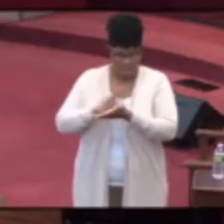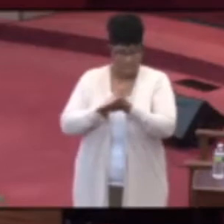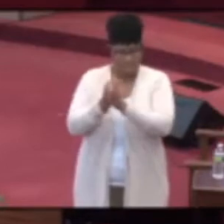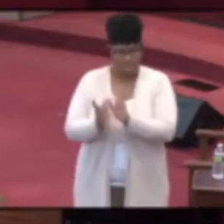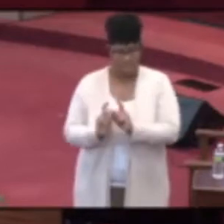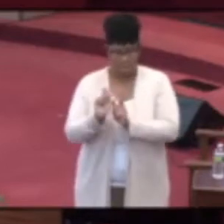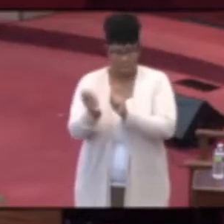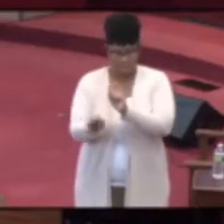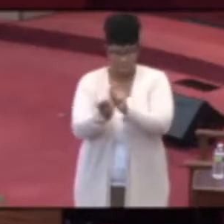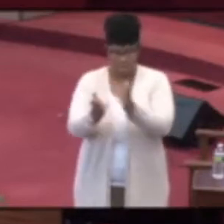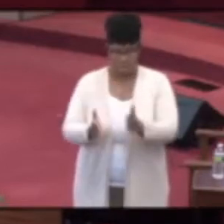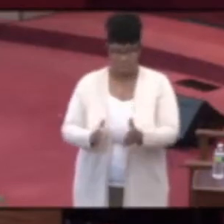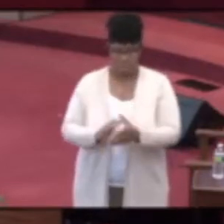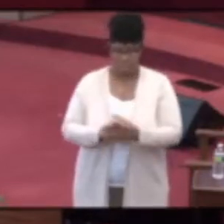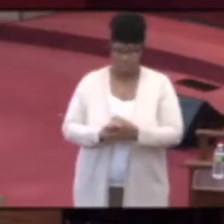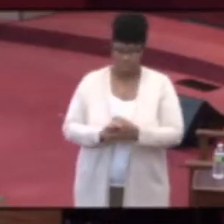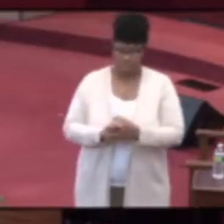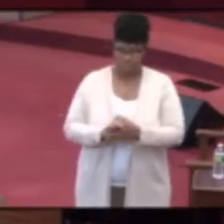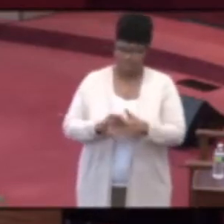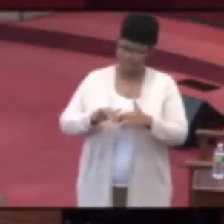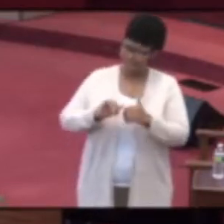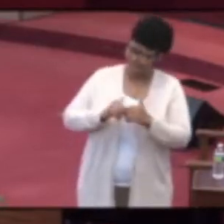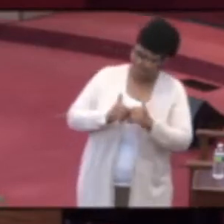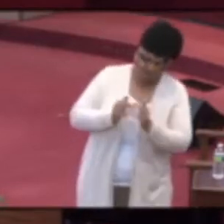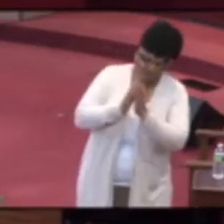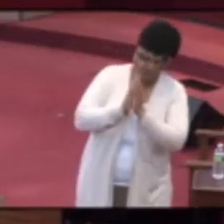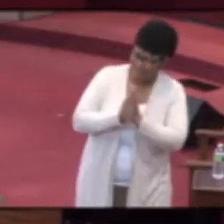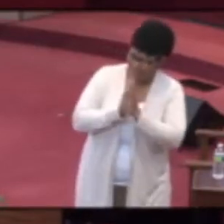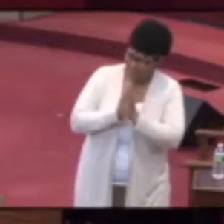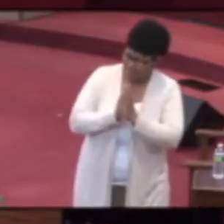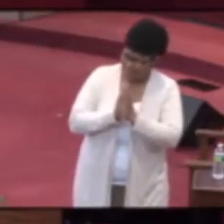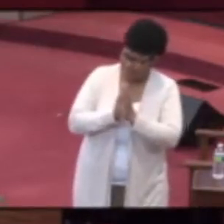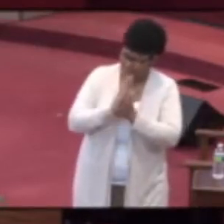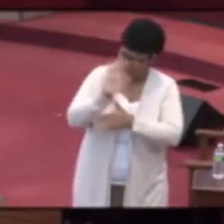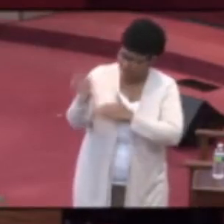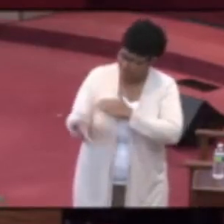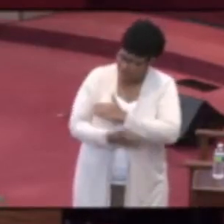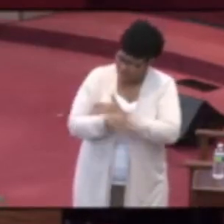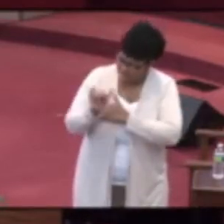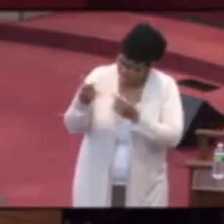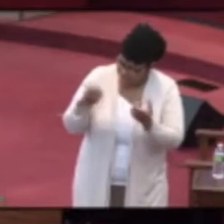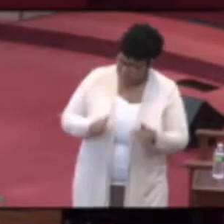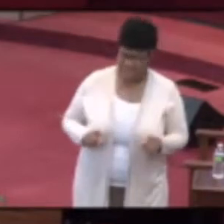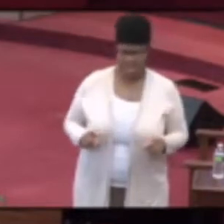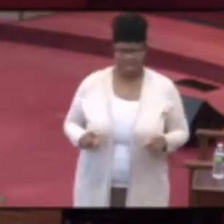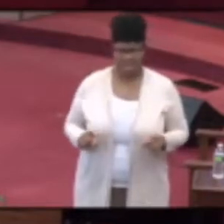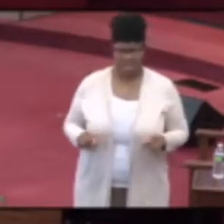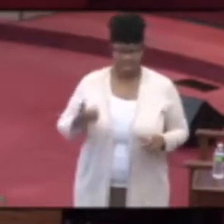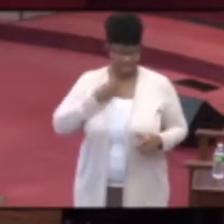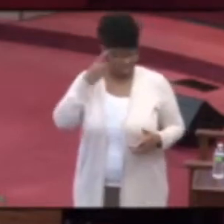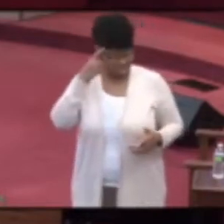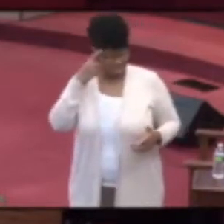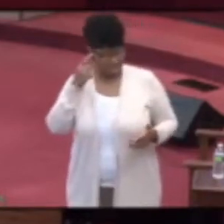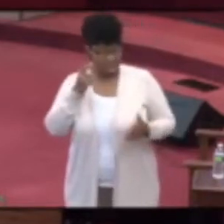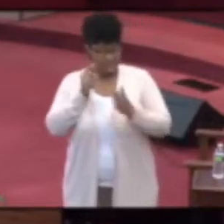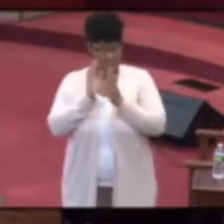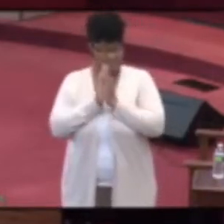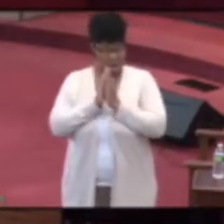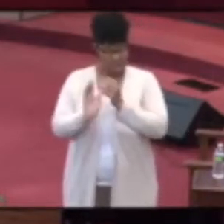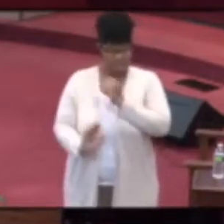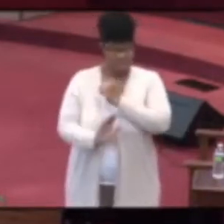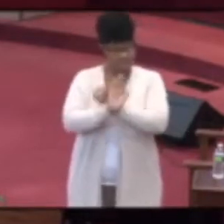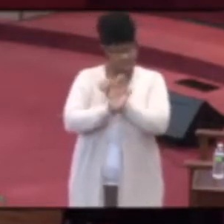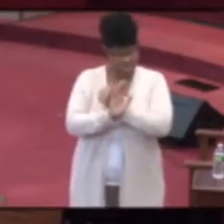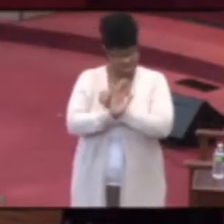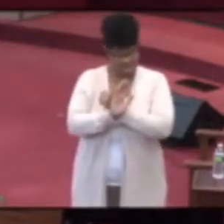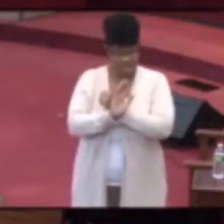traitor. How do you pray and that happens? I mean, I thought prayer protects